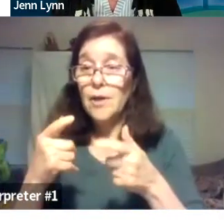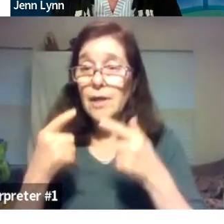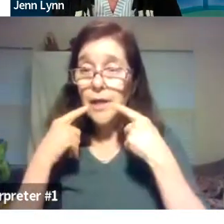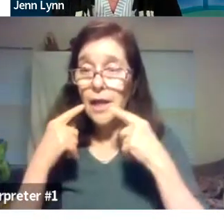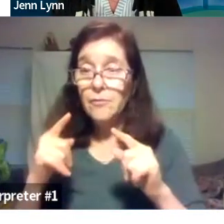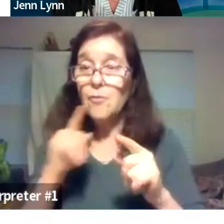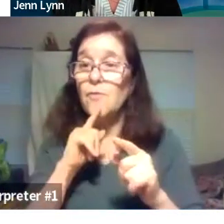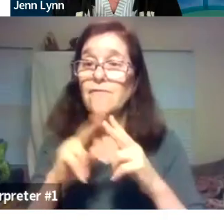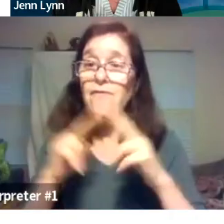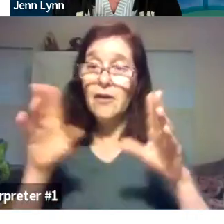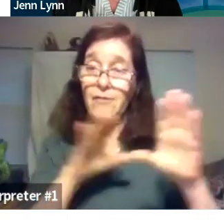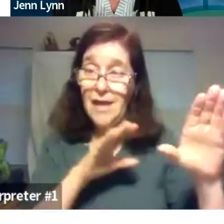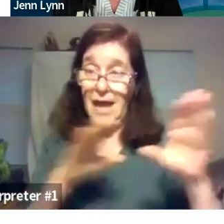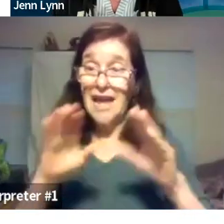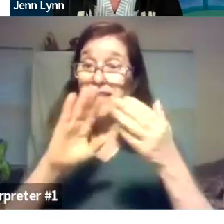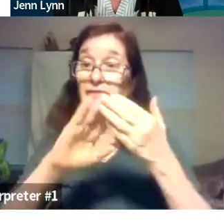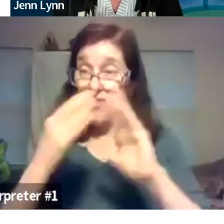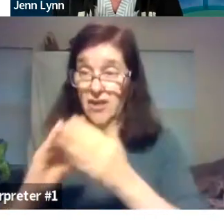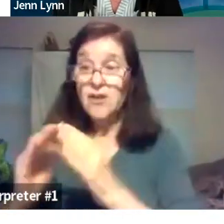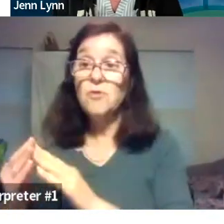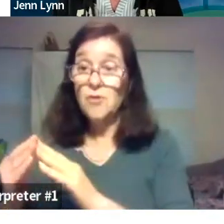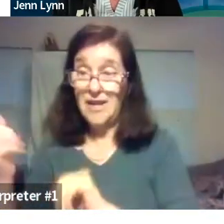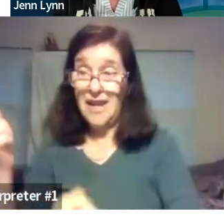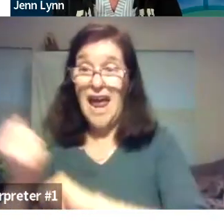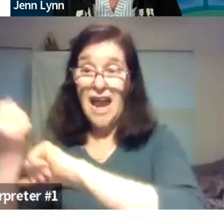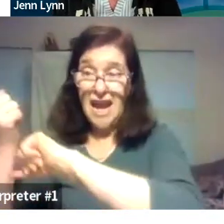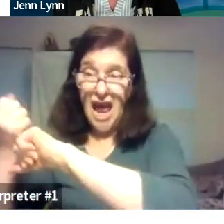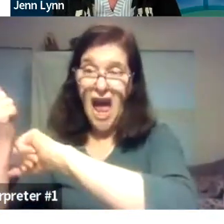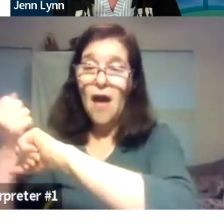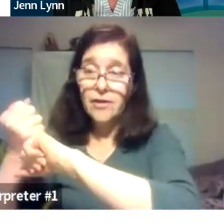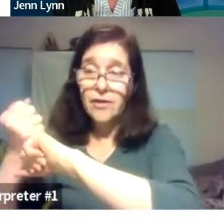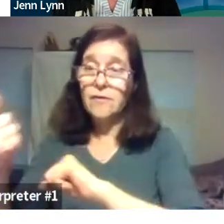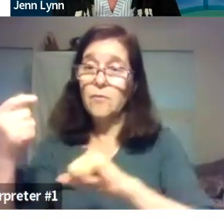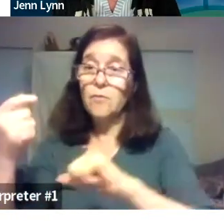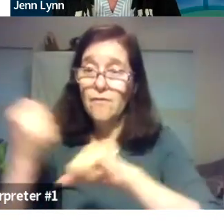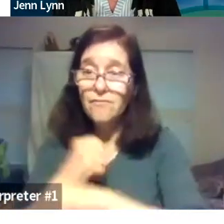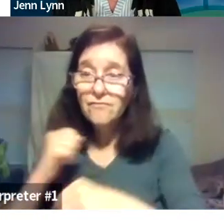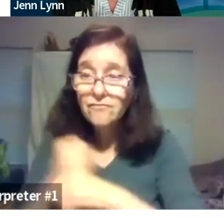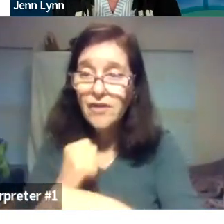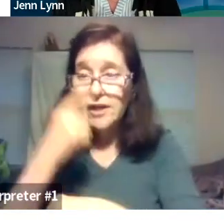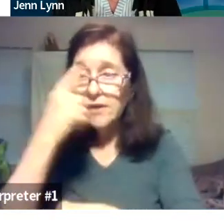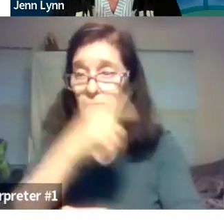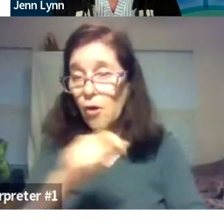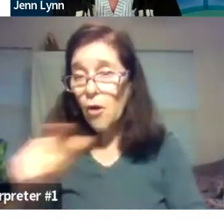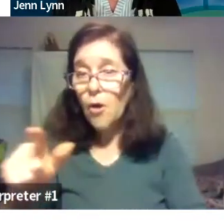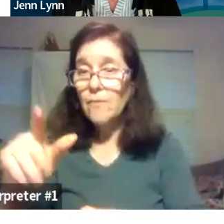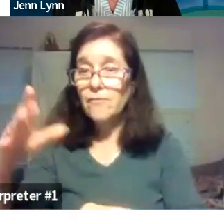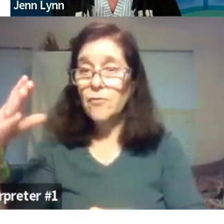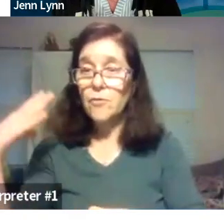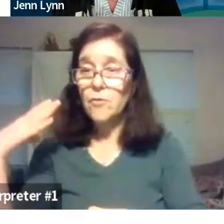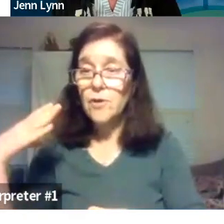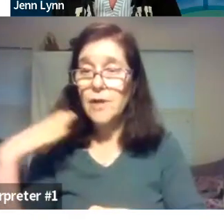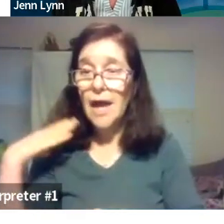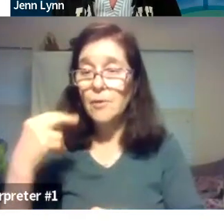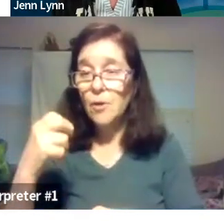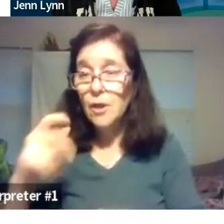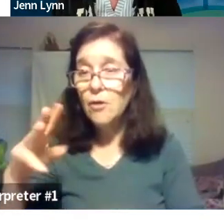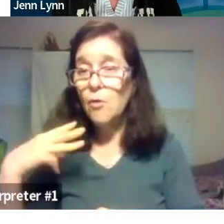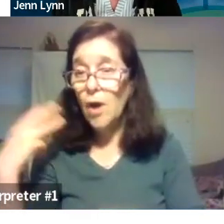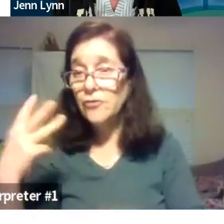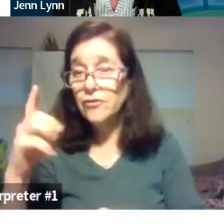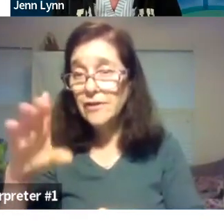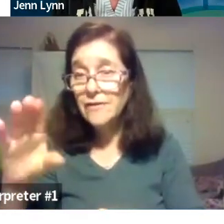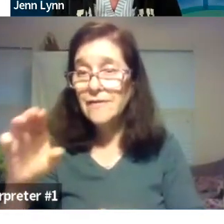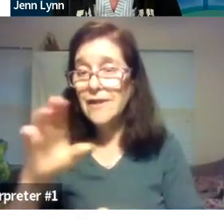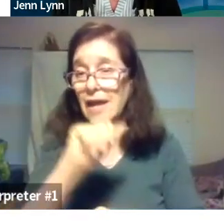we are very active in the community and advocacy. We're out there fighting for all of you at Capitol Hill and in Annapolis,